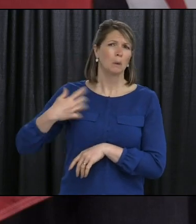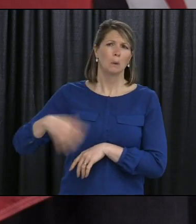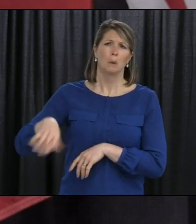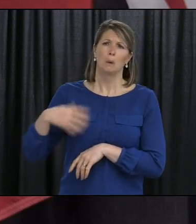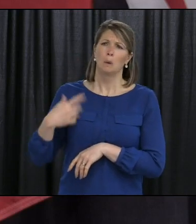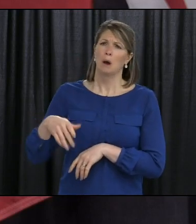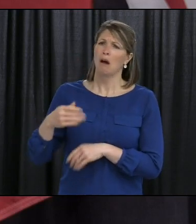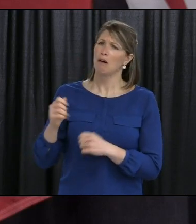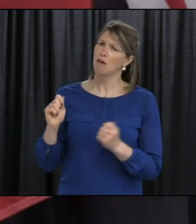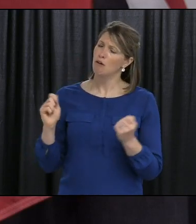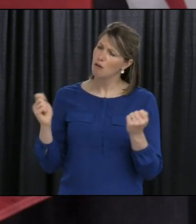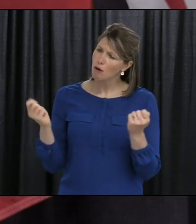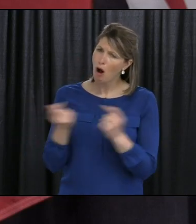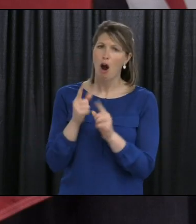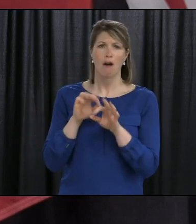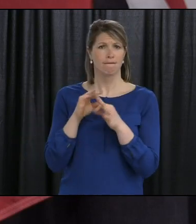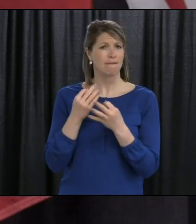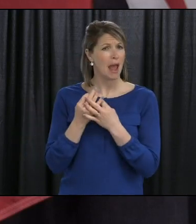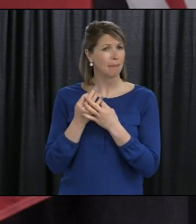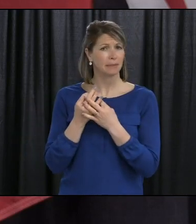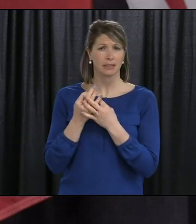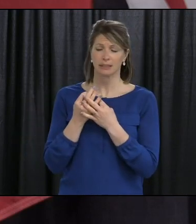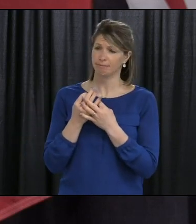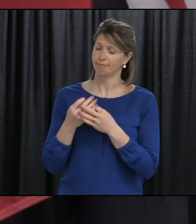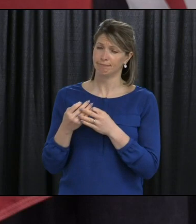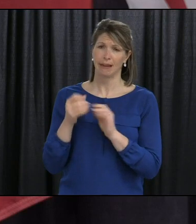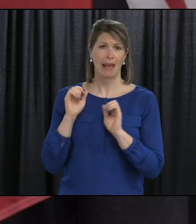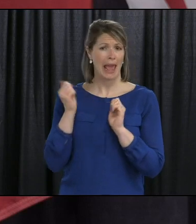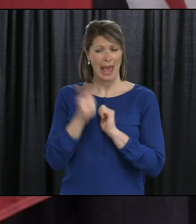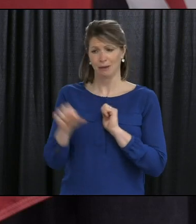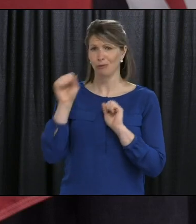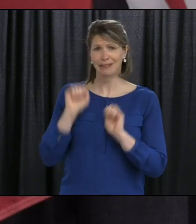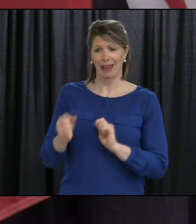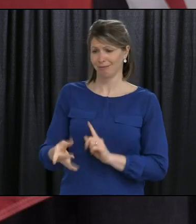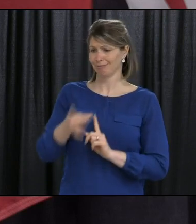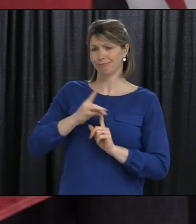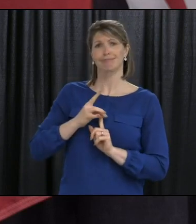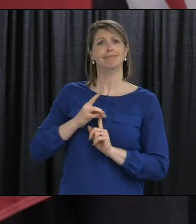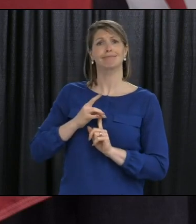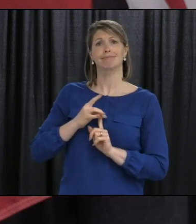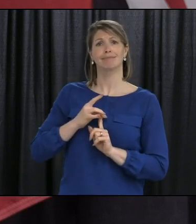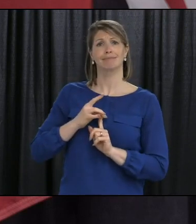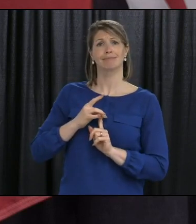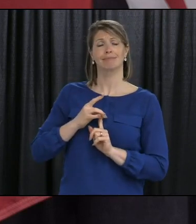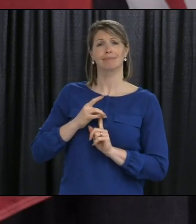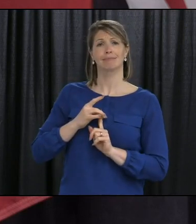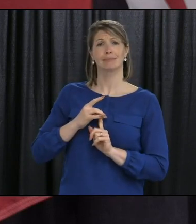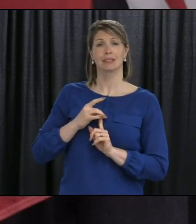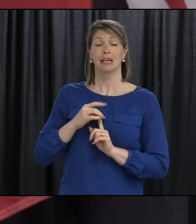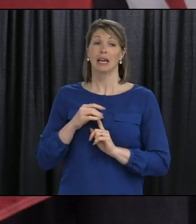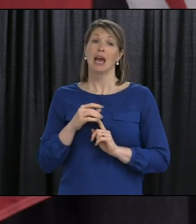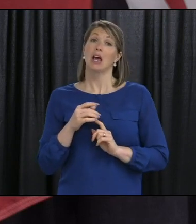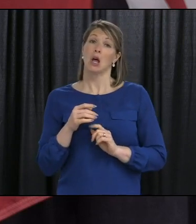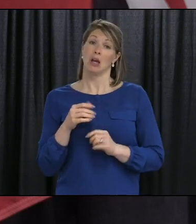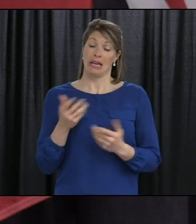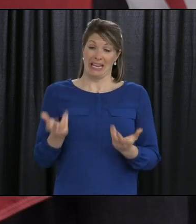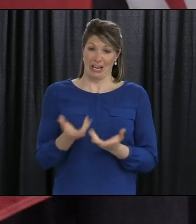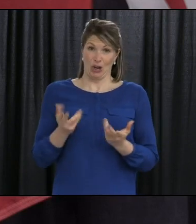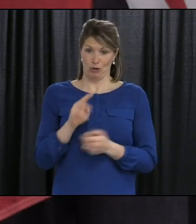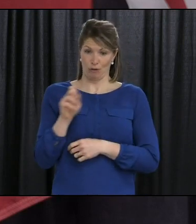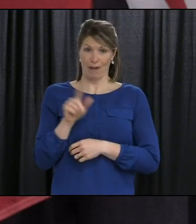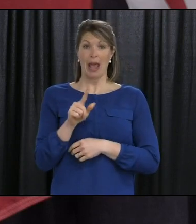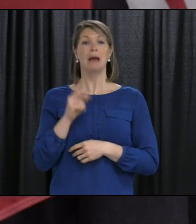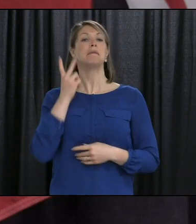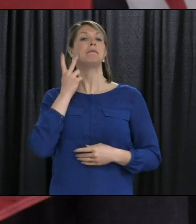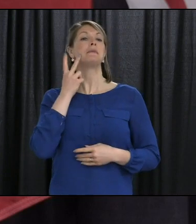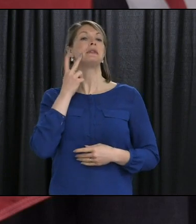it would be, I think the responsible thing to do is look at what's happening in other provinces. And we don't even need to talk about other countries. Just look at what's happening